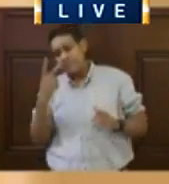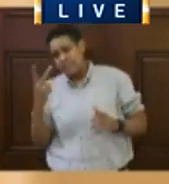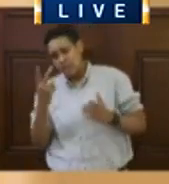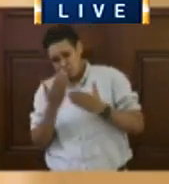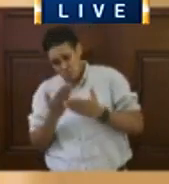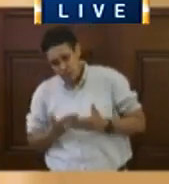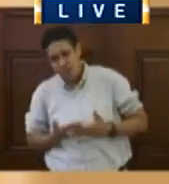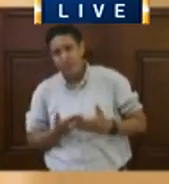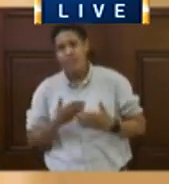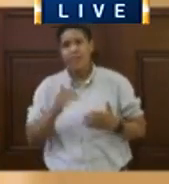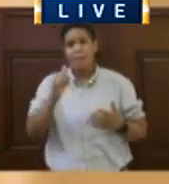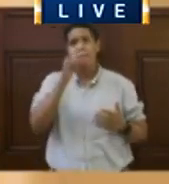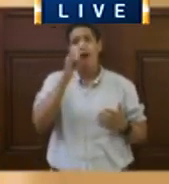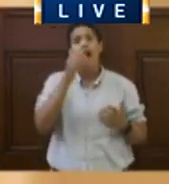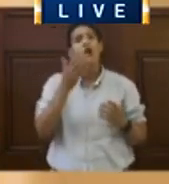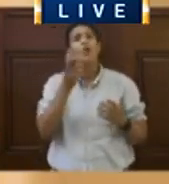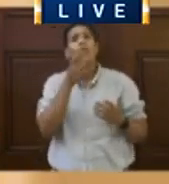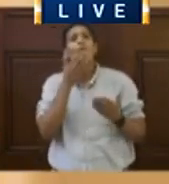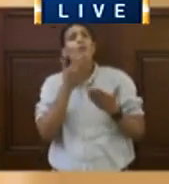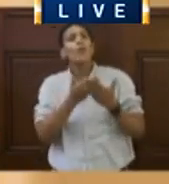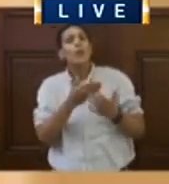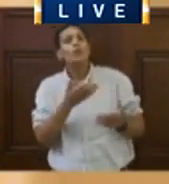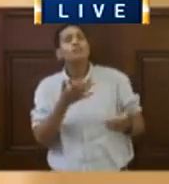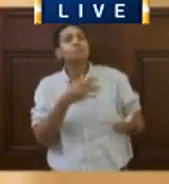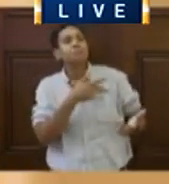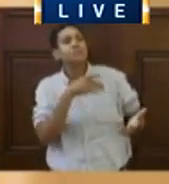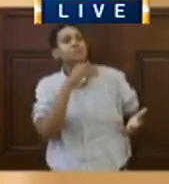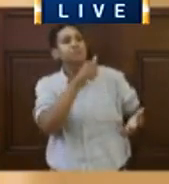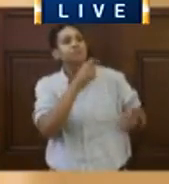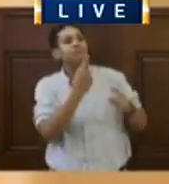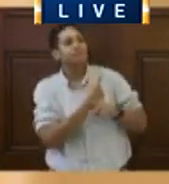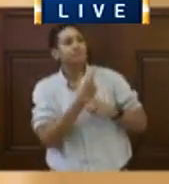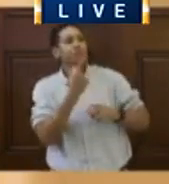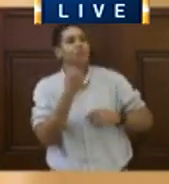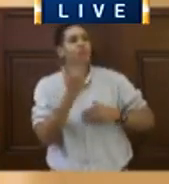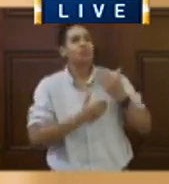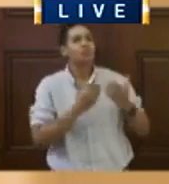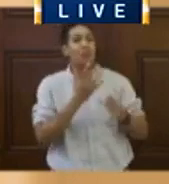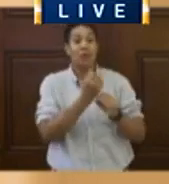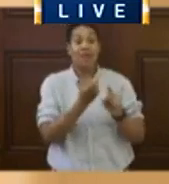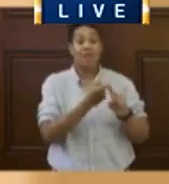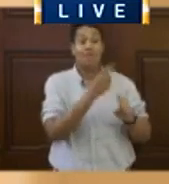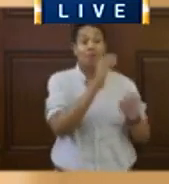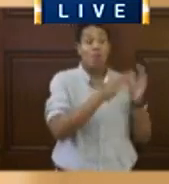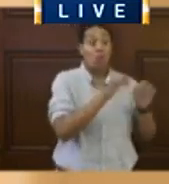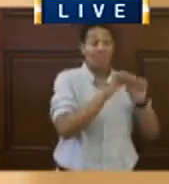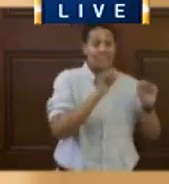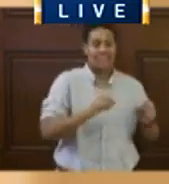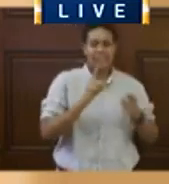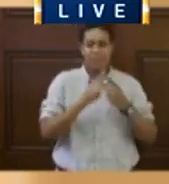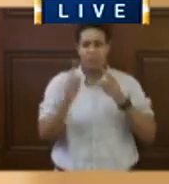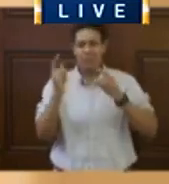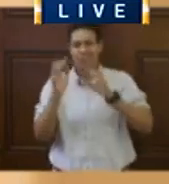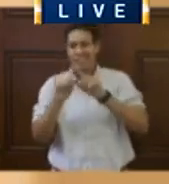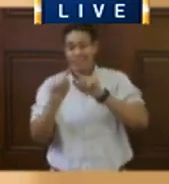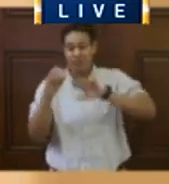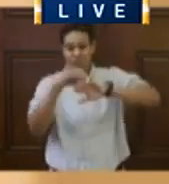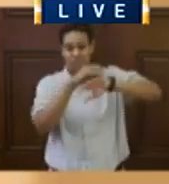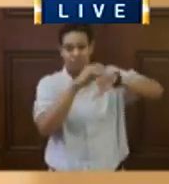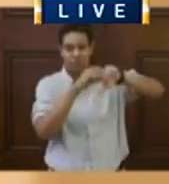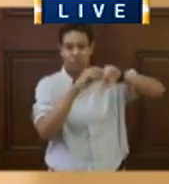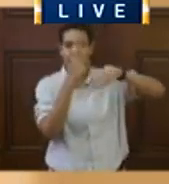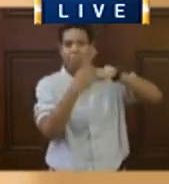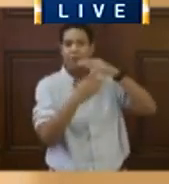good standing that we can get from municipalities and from the court system, then a payment will be processed. The amount of the